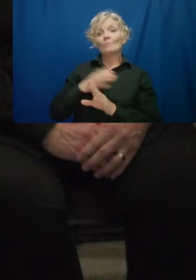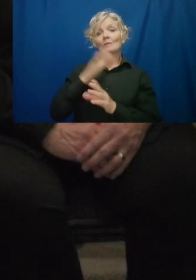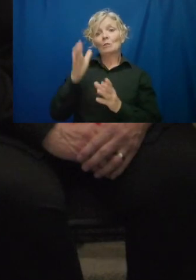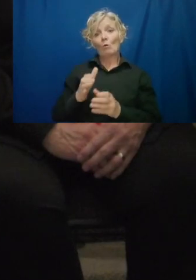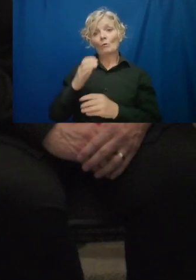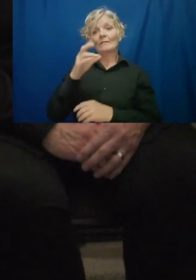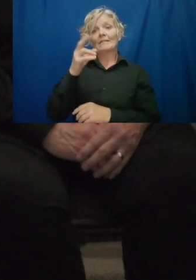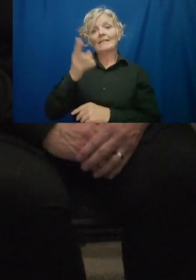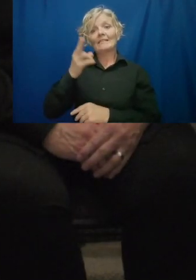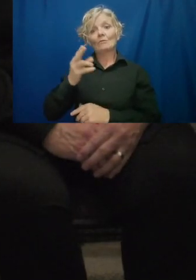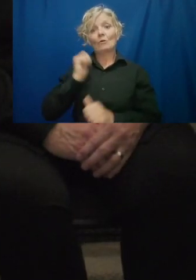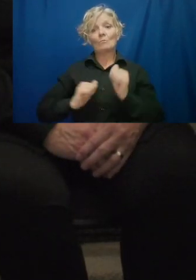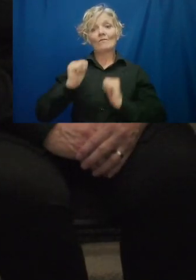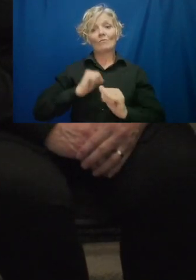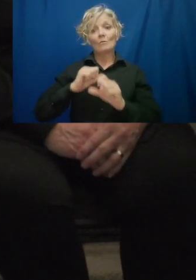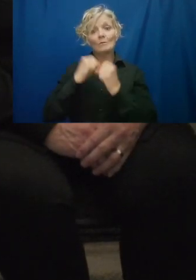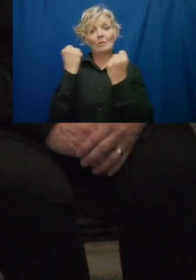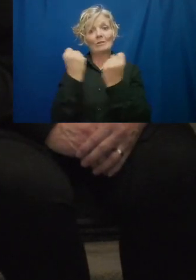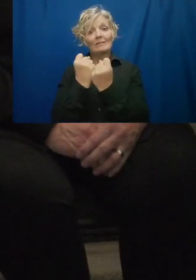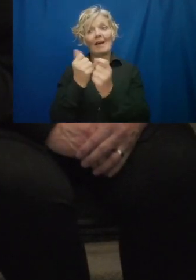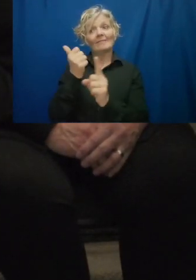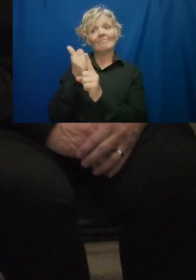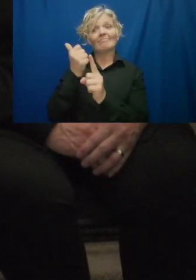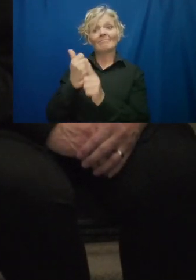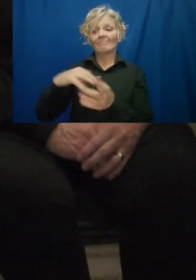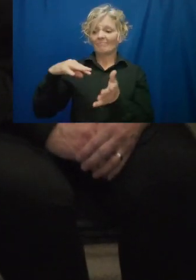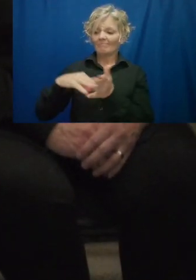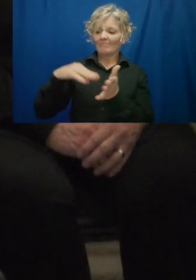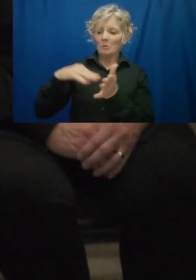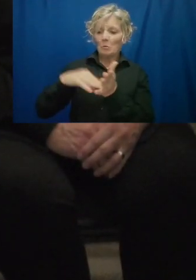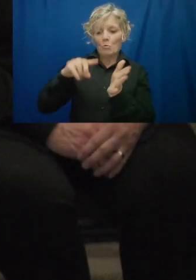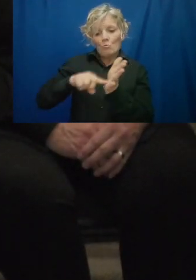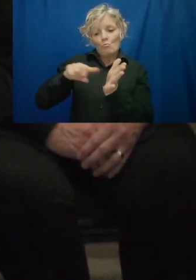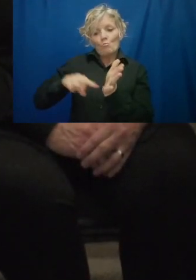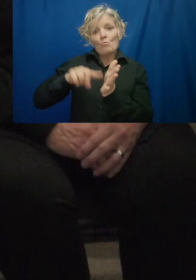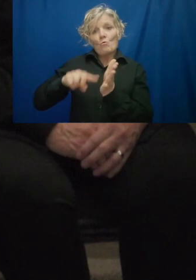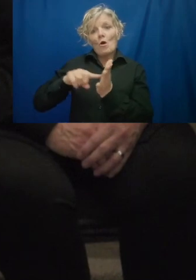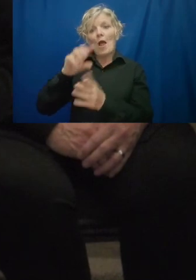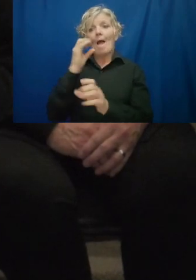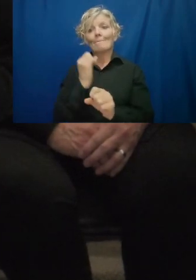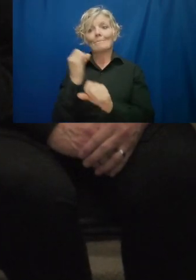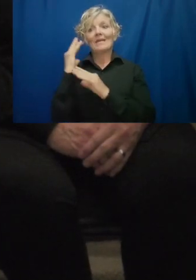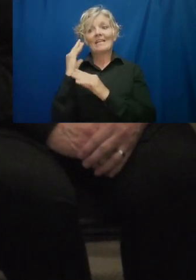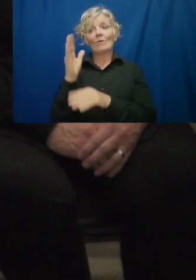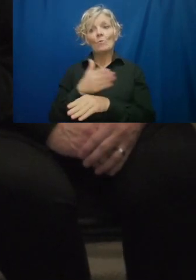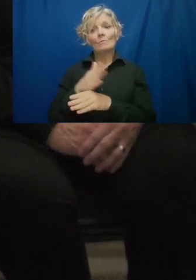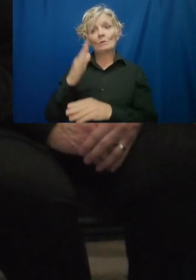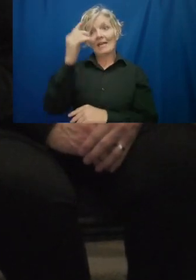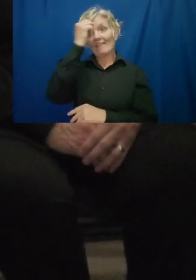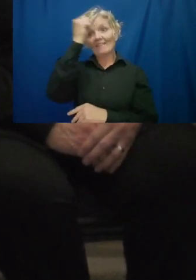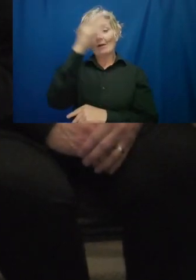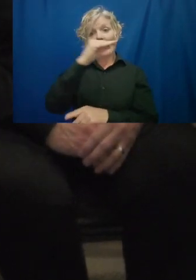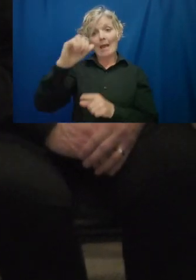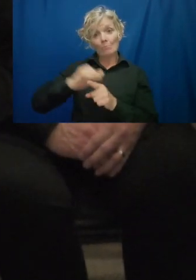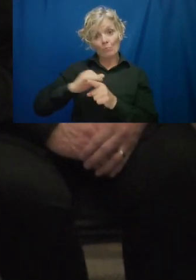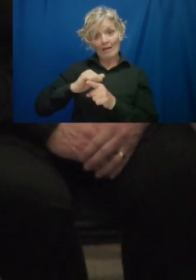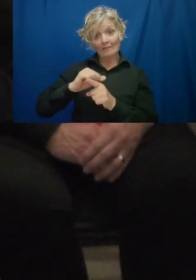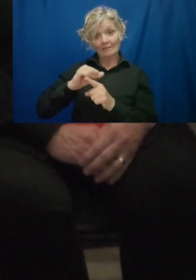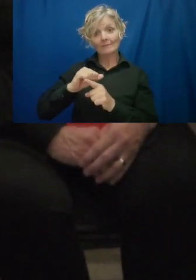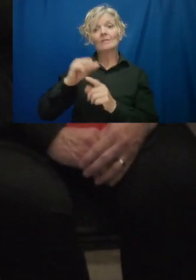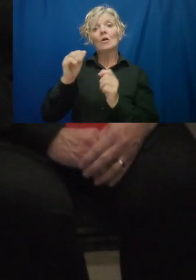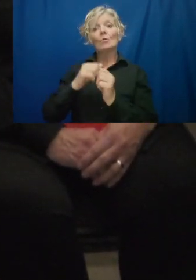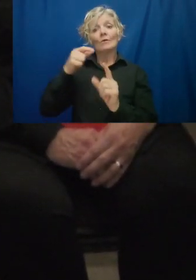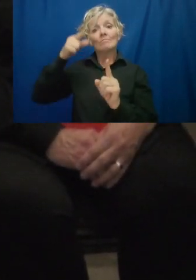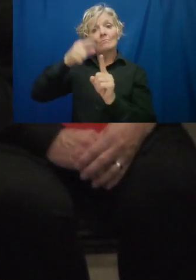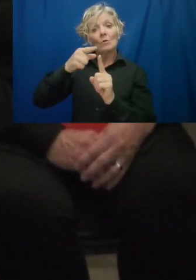quite a reputation do not survive. However, the San Diego Women's Chorus Historical Performance